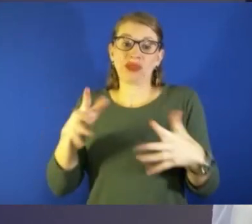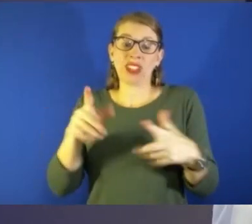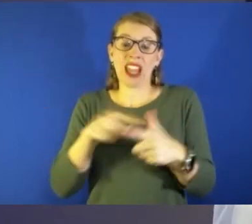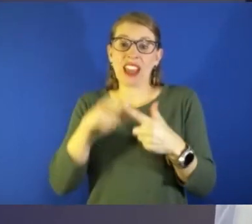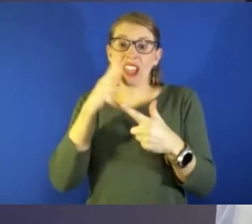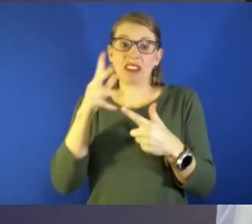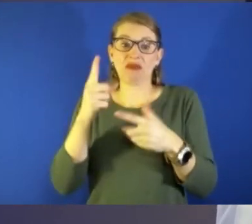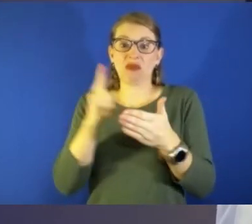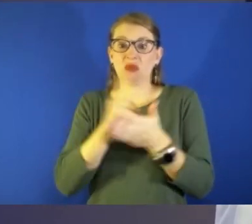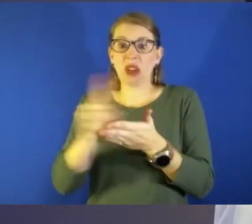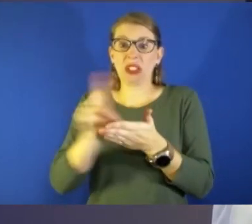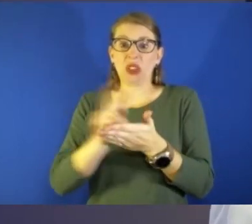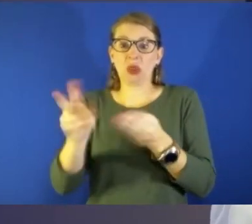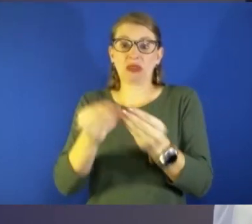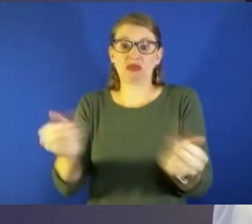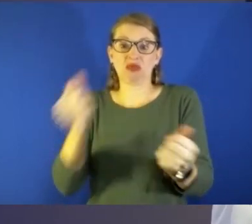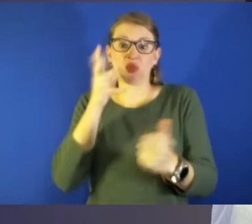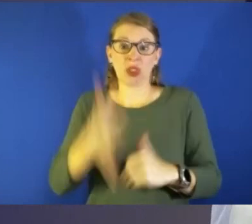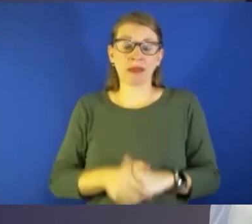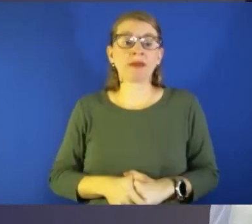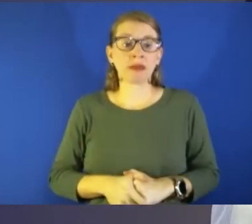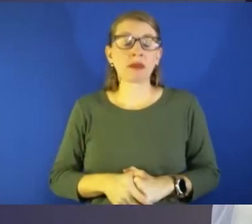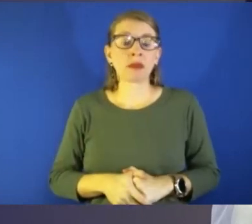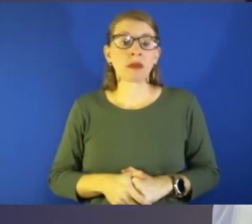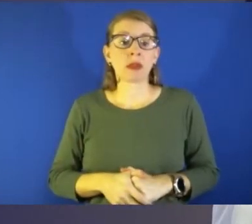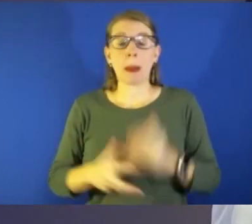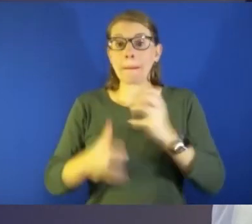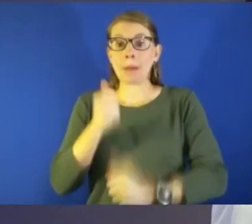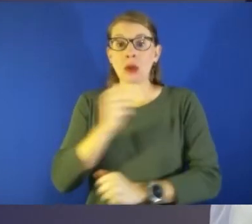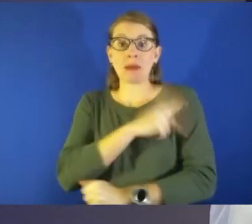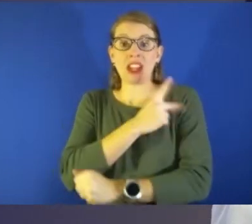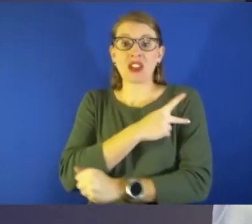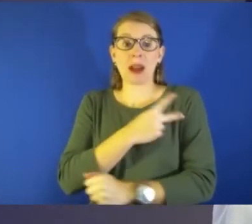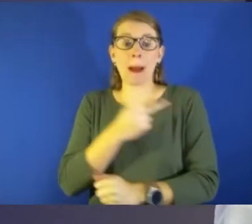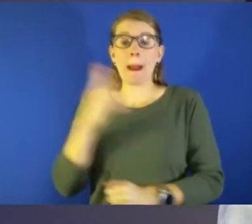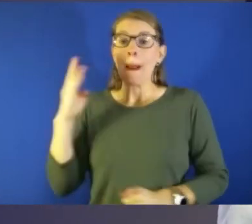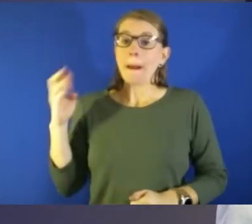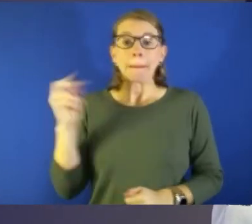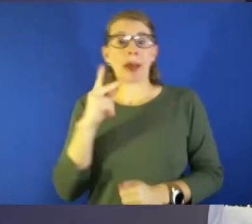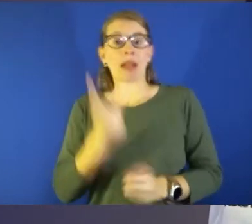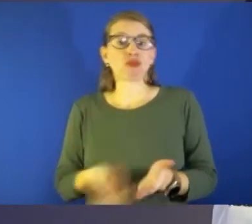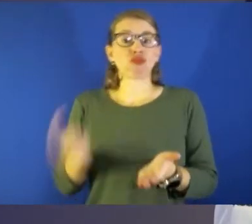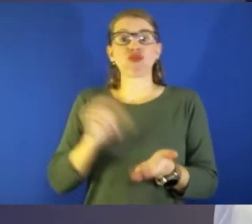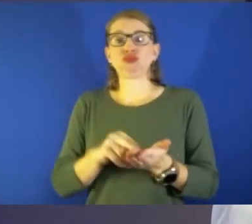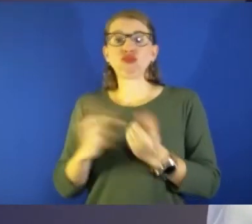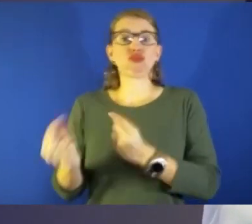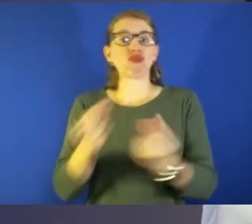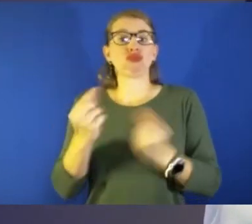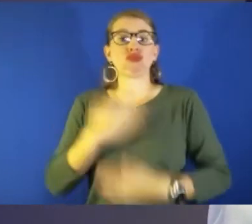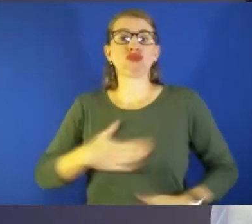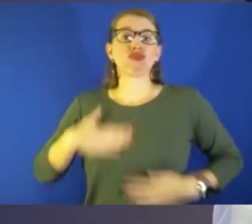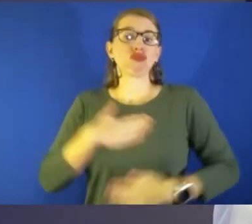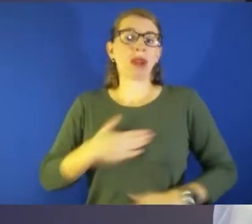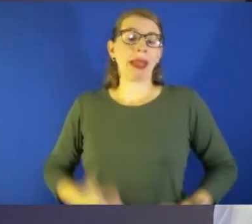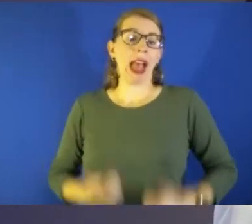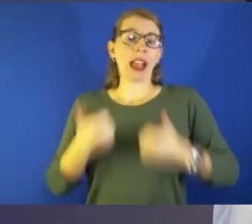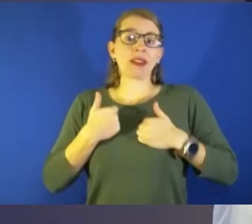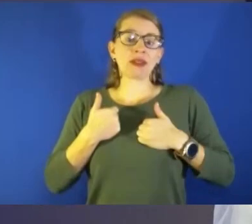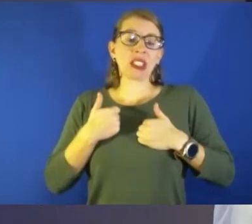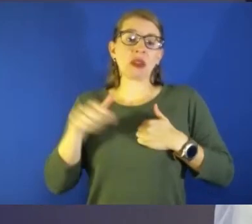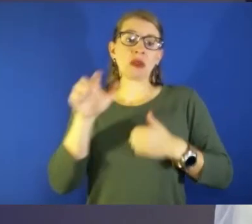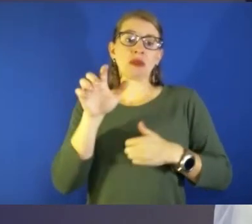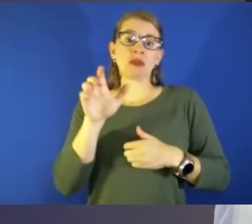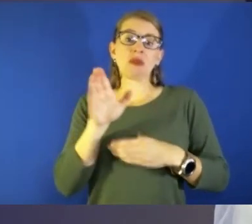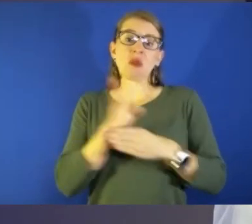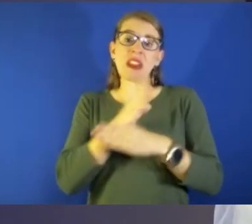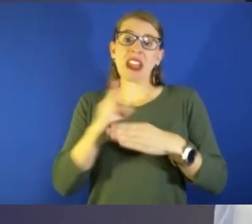of weeks. If there's anything at all. Most patients are back up and doing life the way they want to do it within a couple of